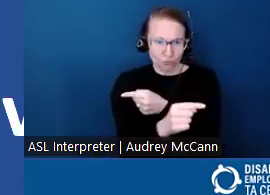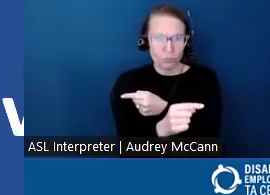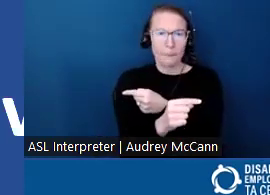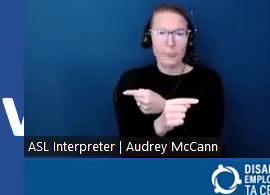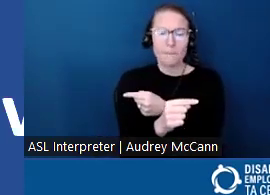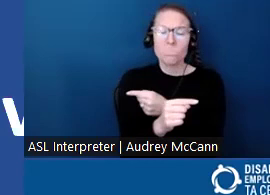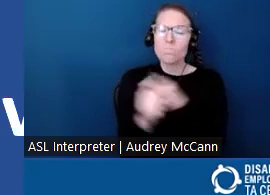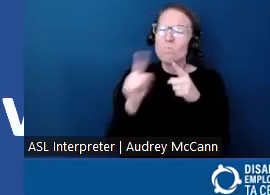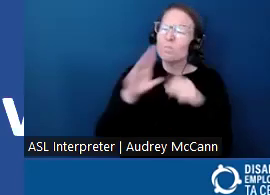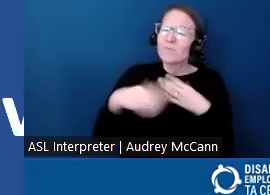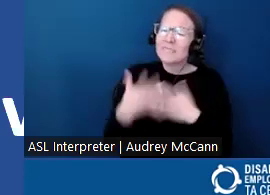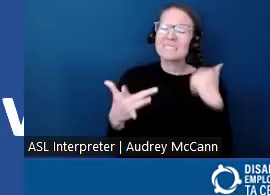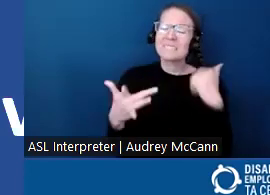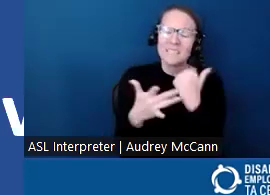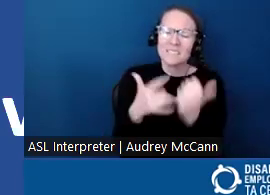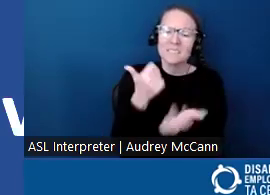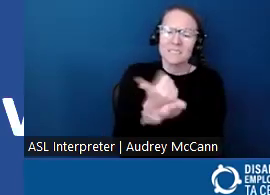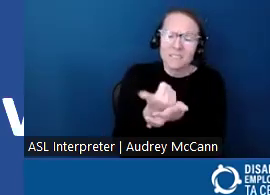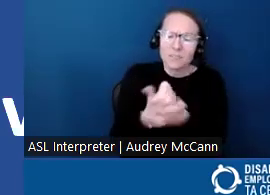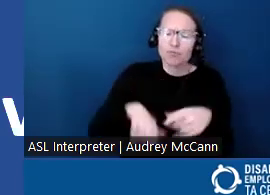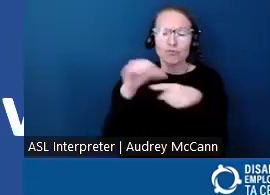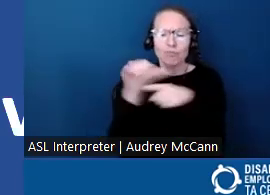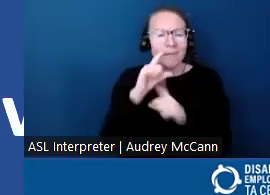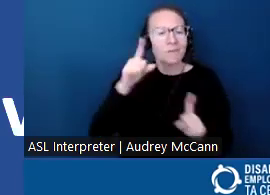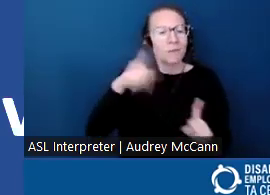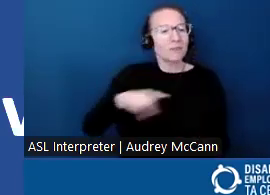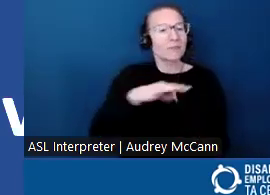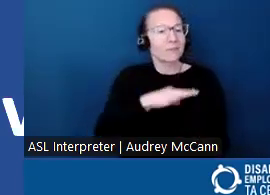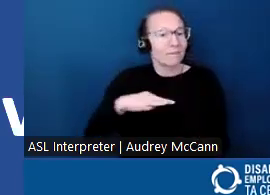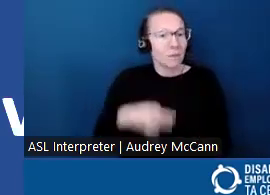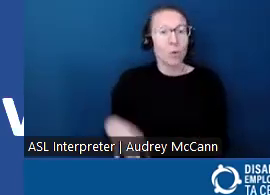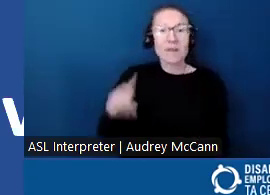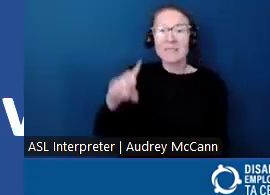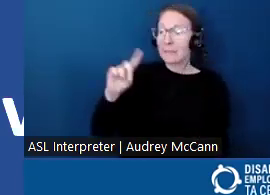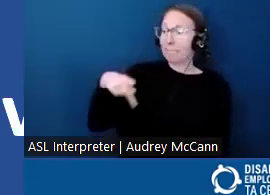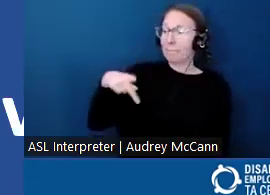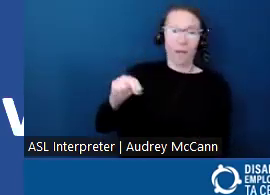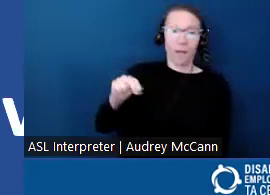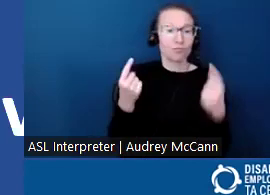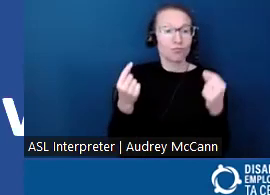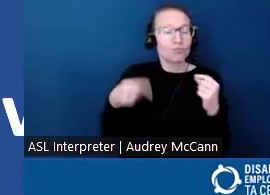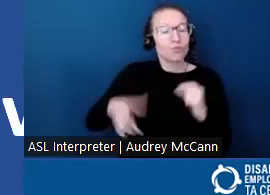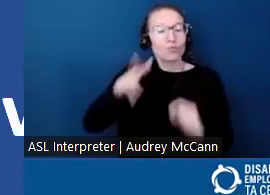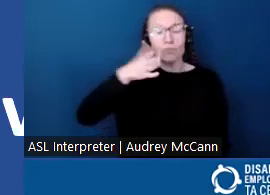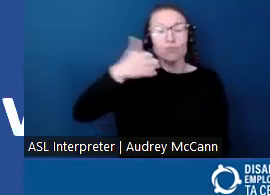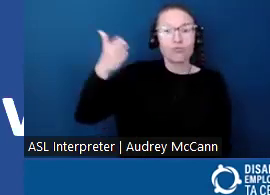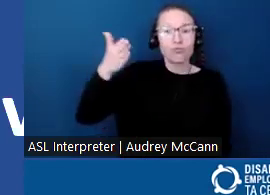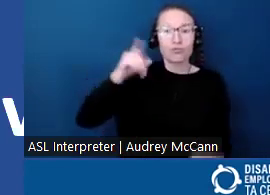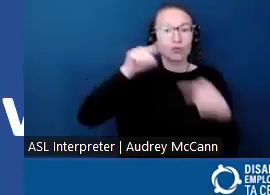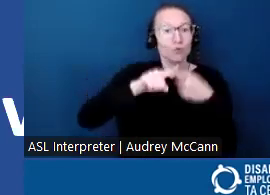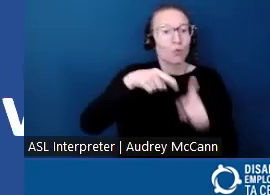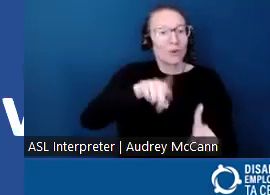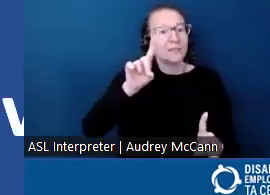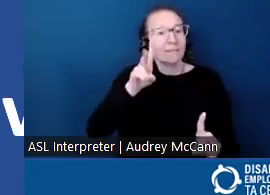provide technical assistance and training to staff. So DPNs will present to DVR and other